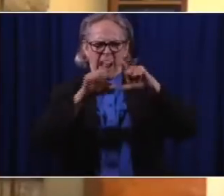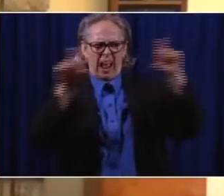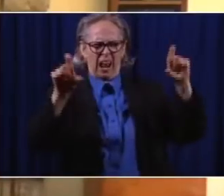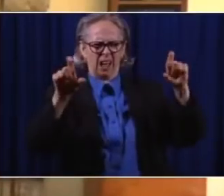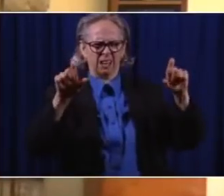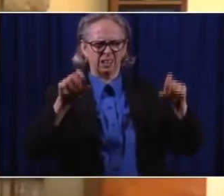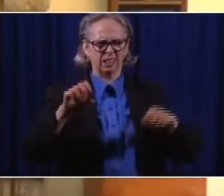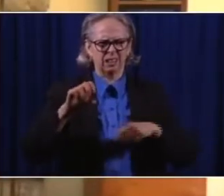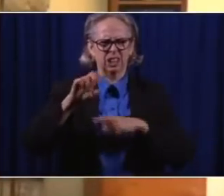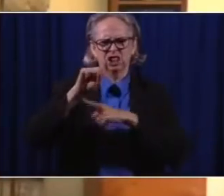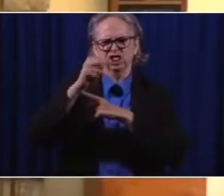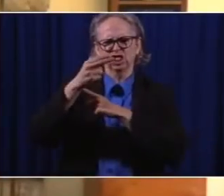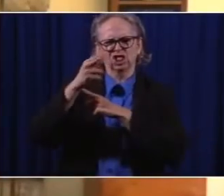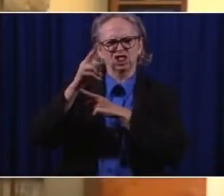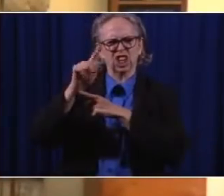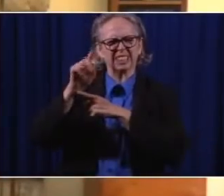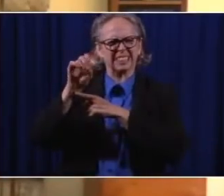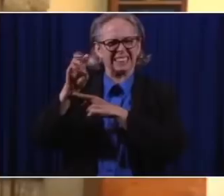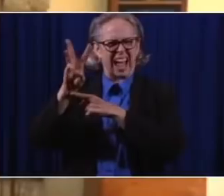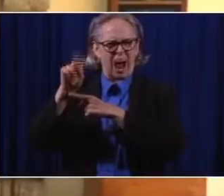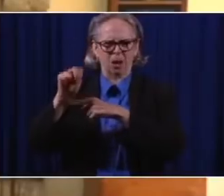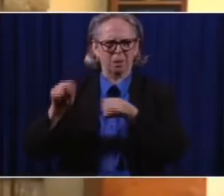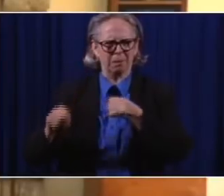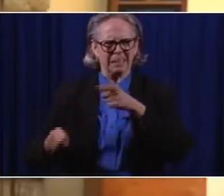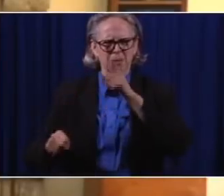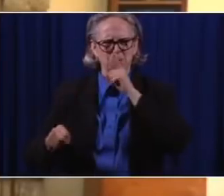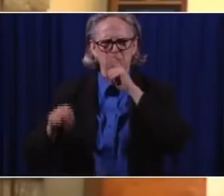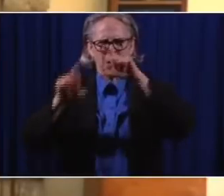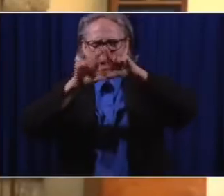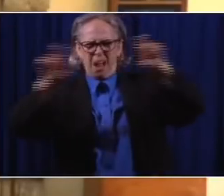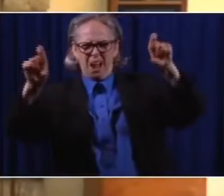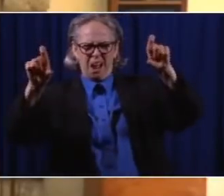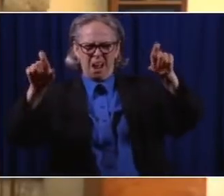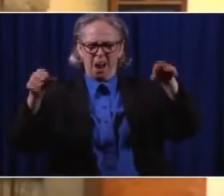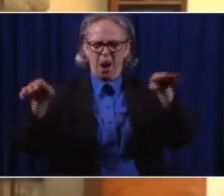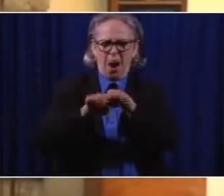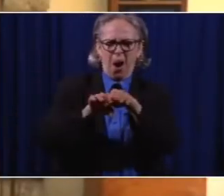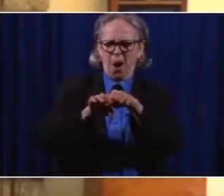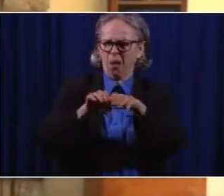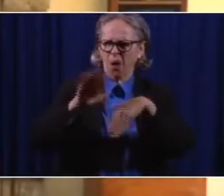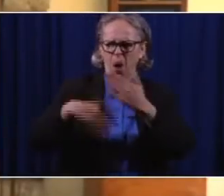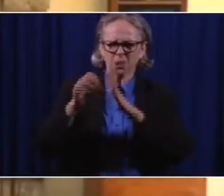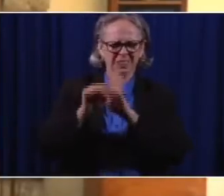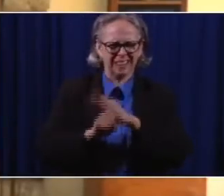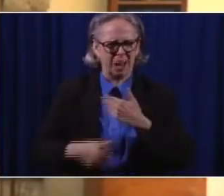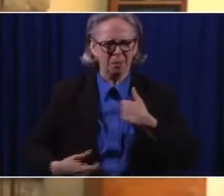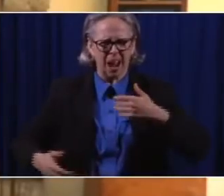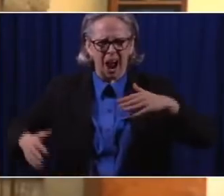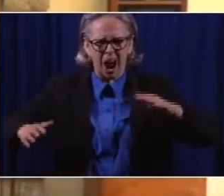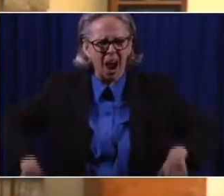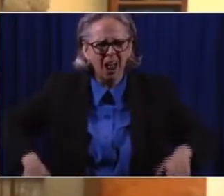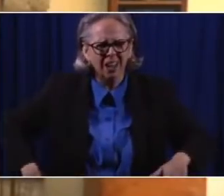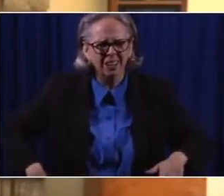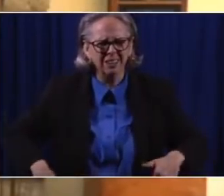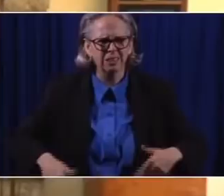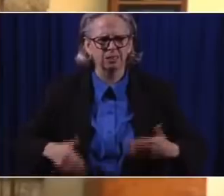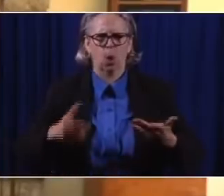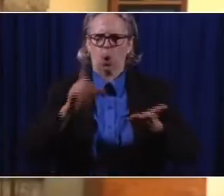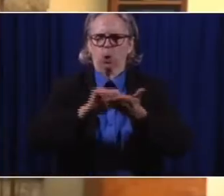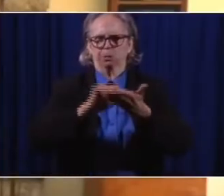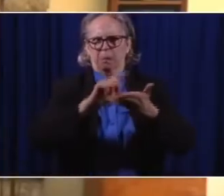shutdown. We're not talking about shutting down the state. What we're talking about is trying